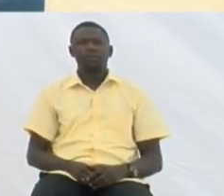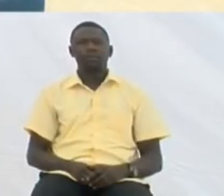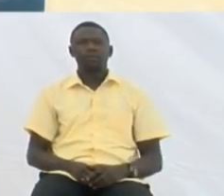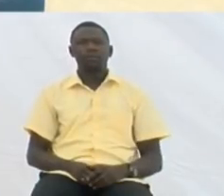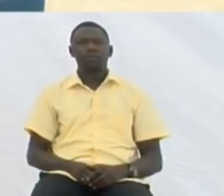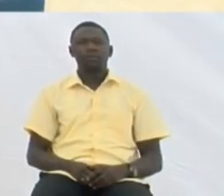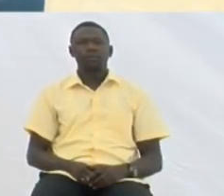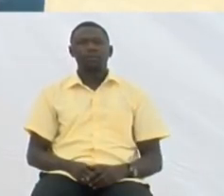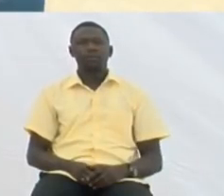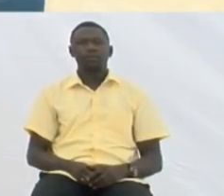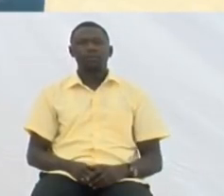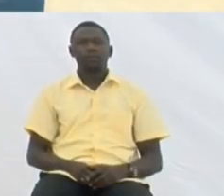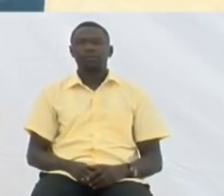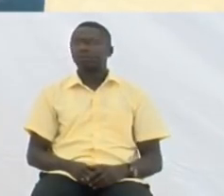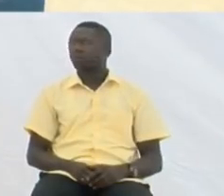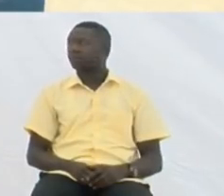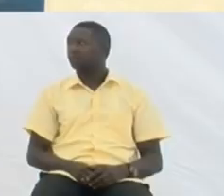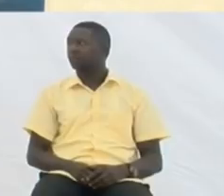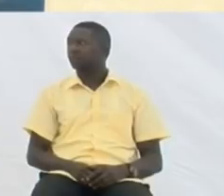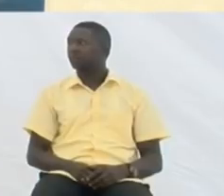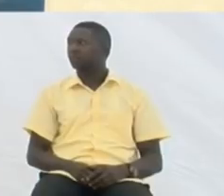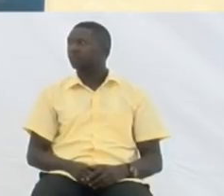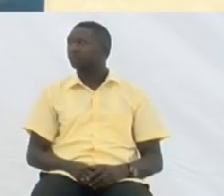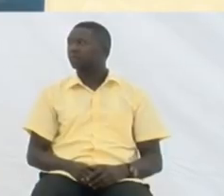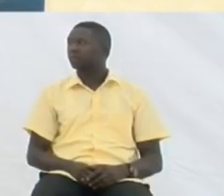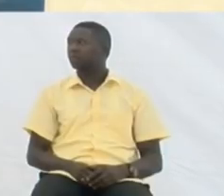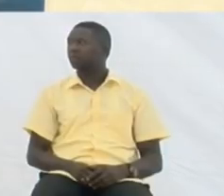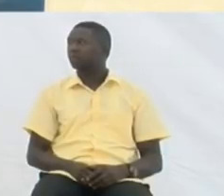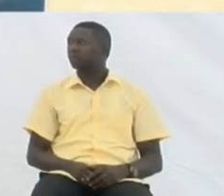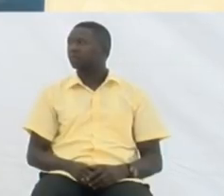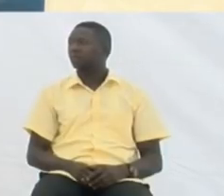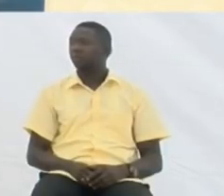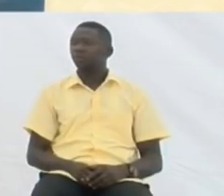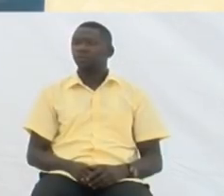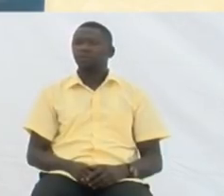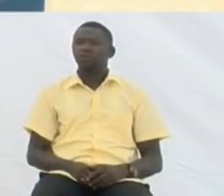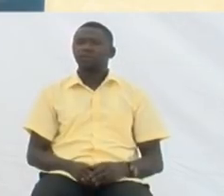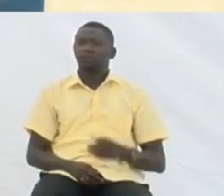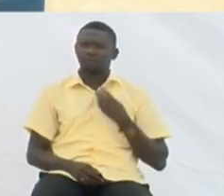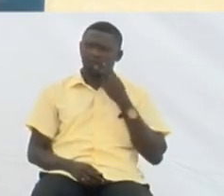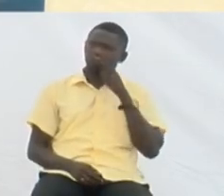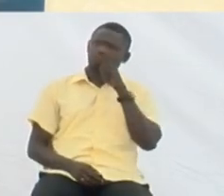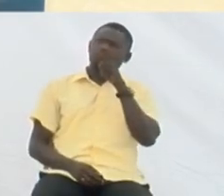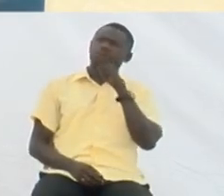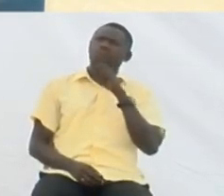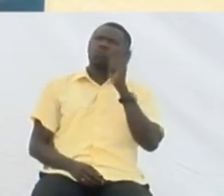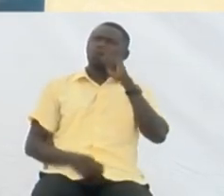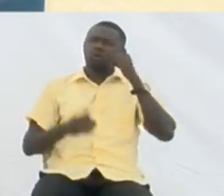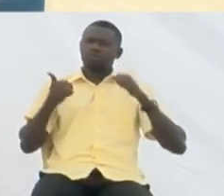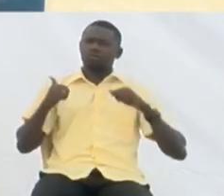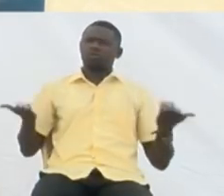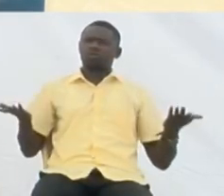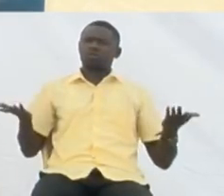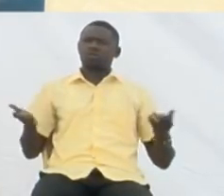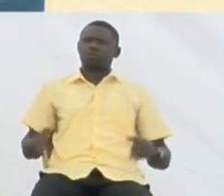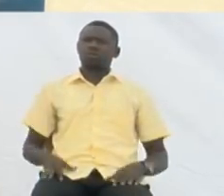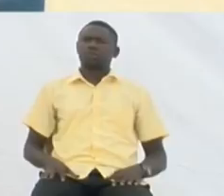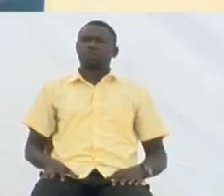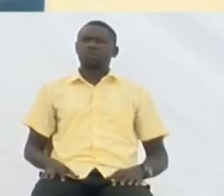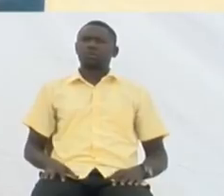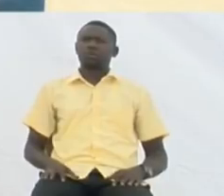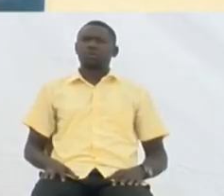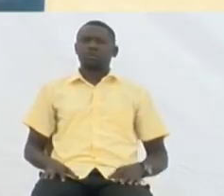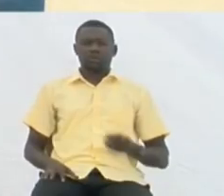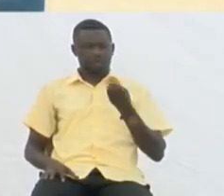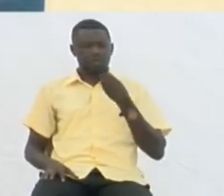I raised my neck. I looked at them and I asked, what's going on?